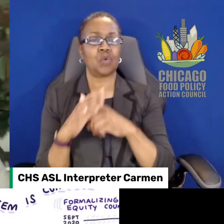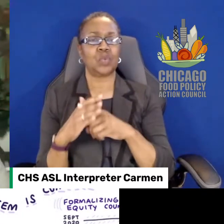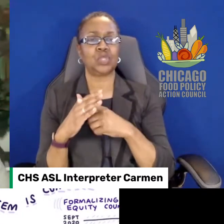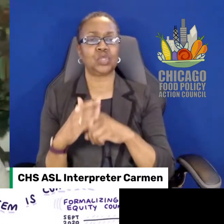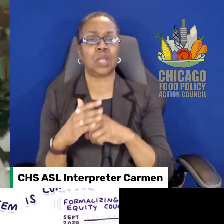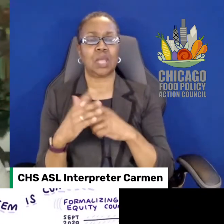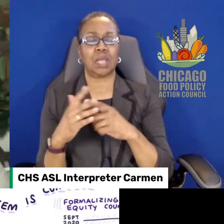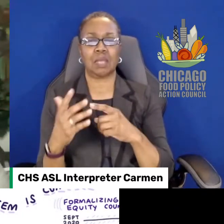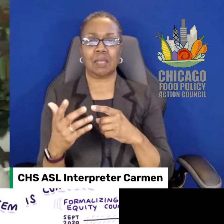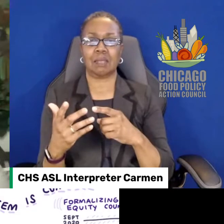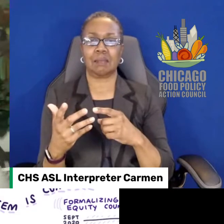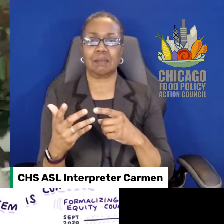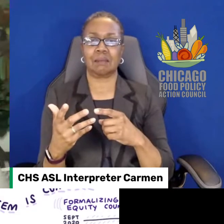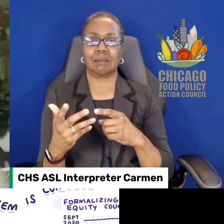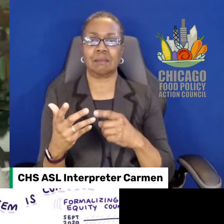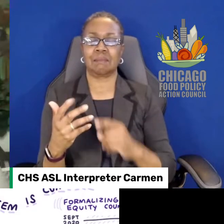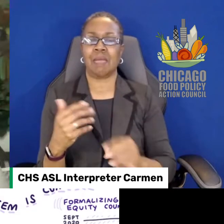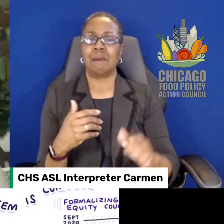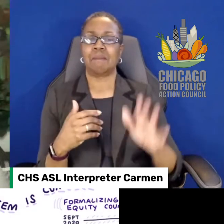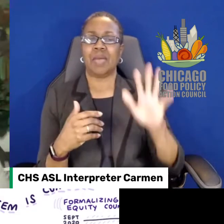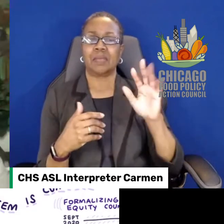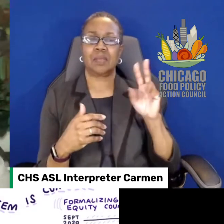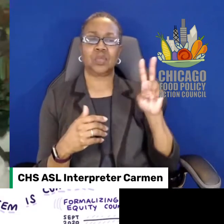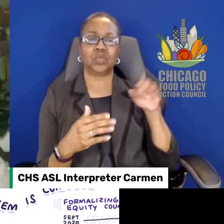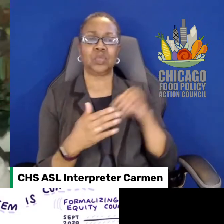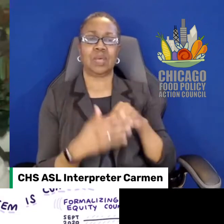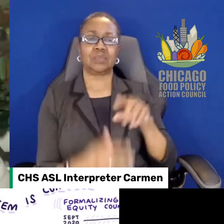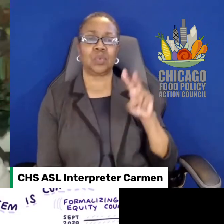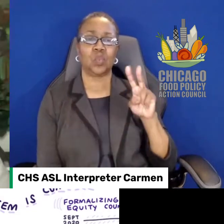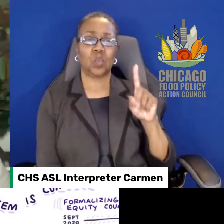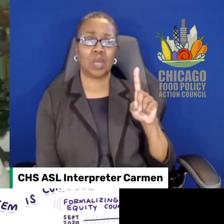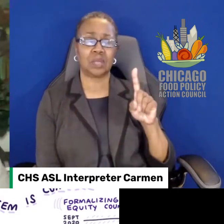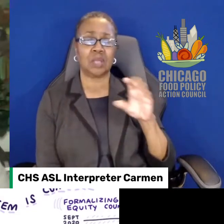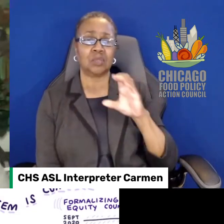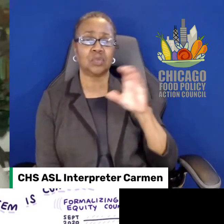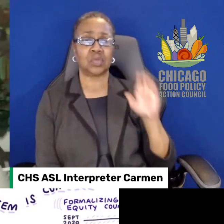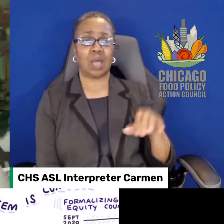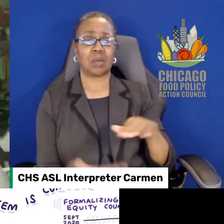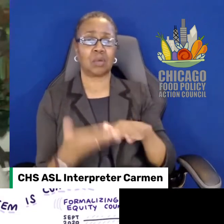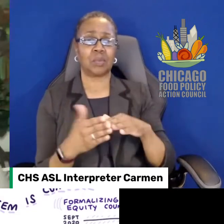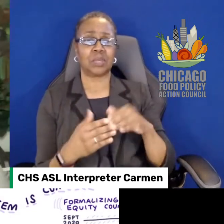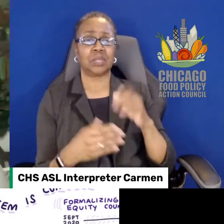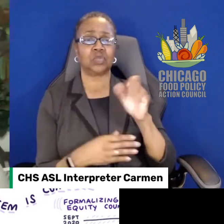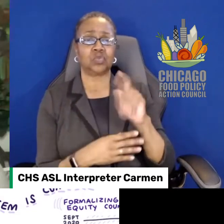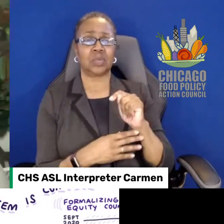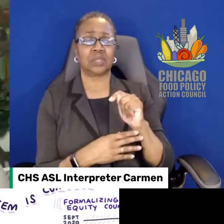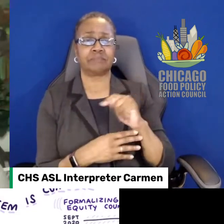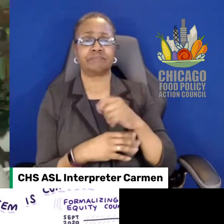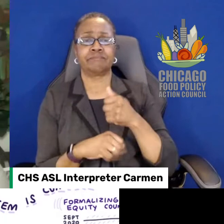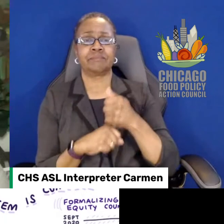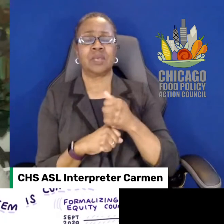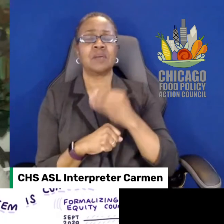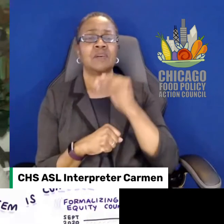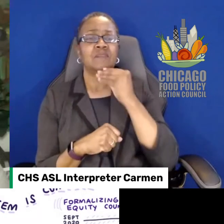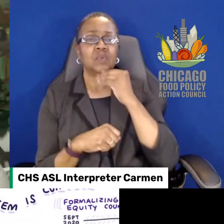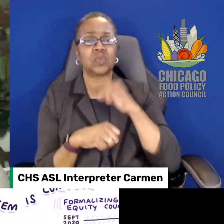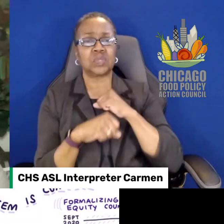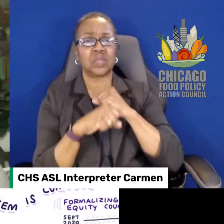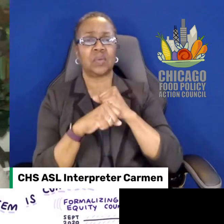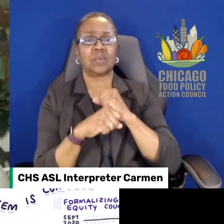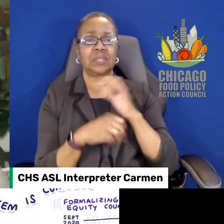back in 2001, the Chicago Community Trust put on a food security summit. and just sort